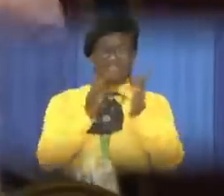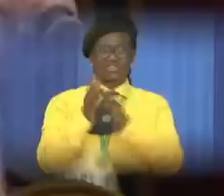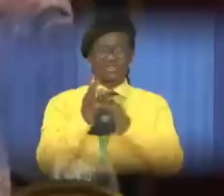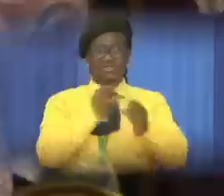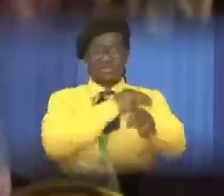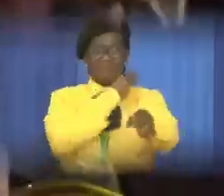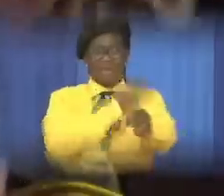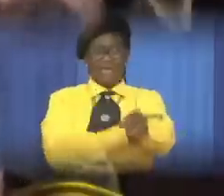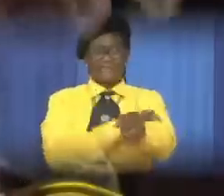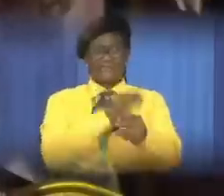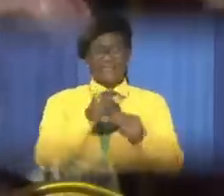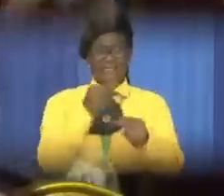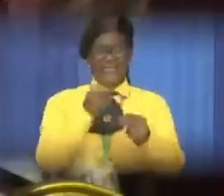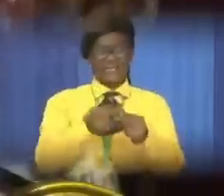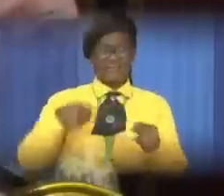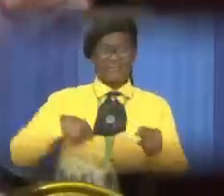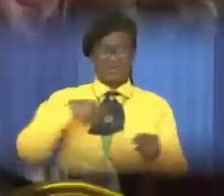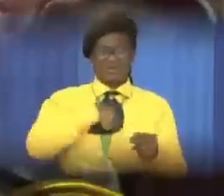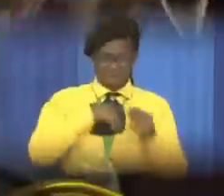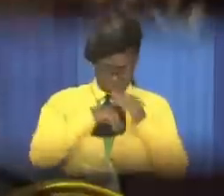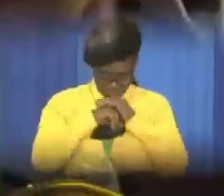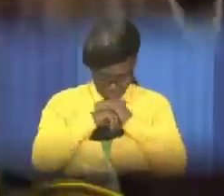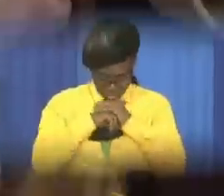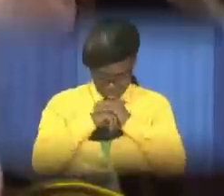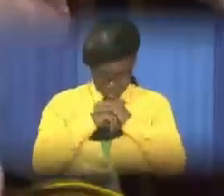Jesus' mighty name we worship.